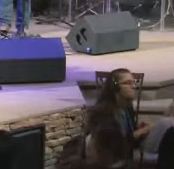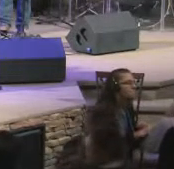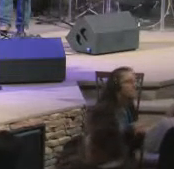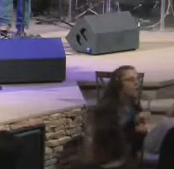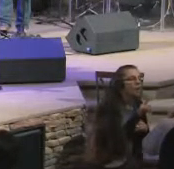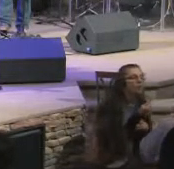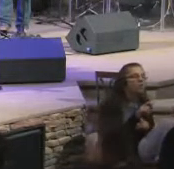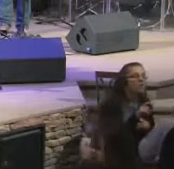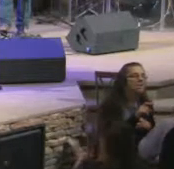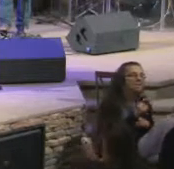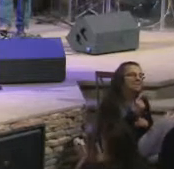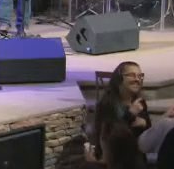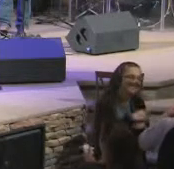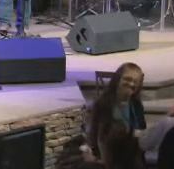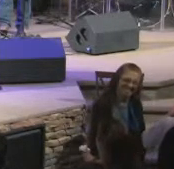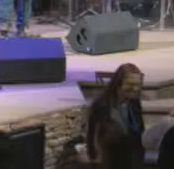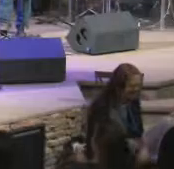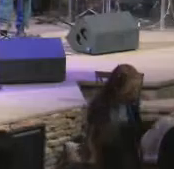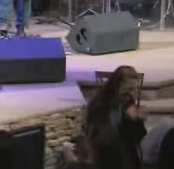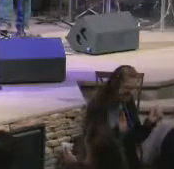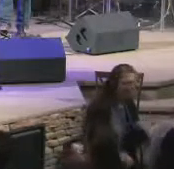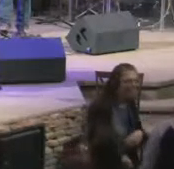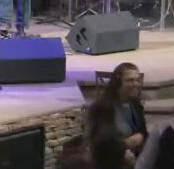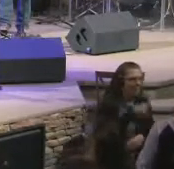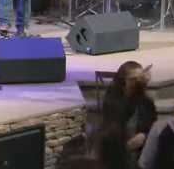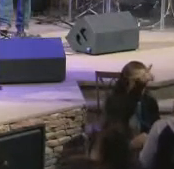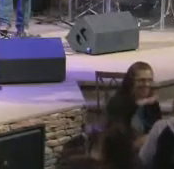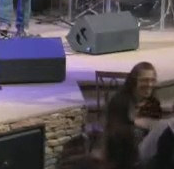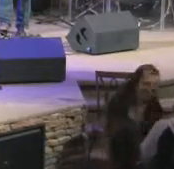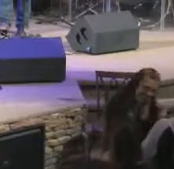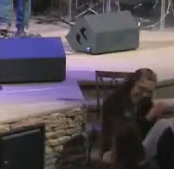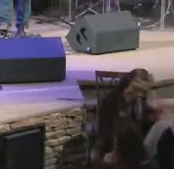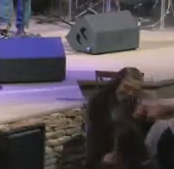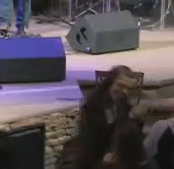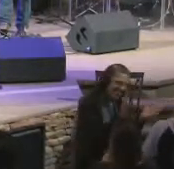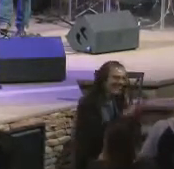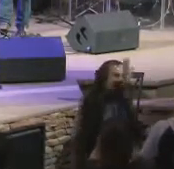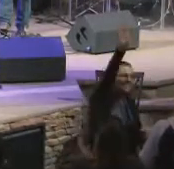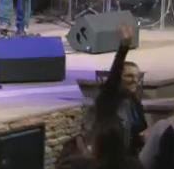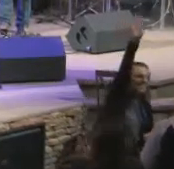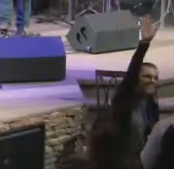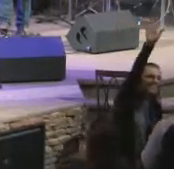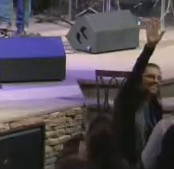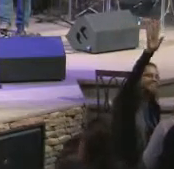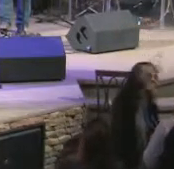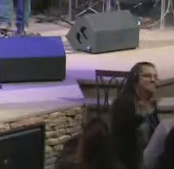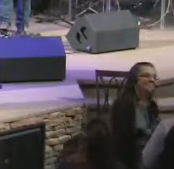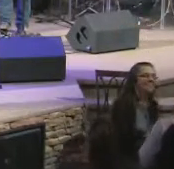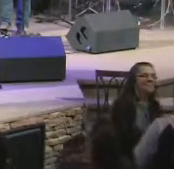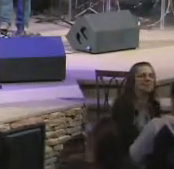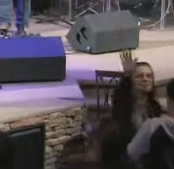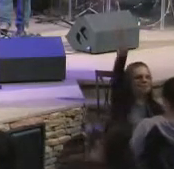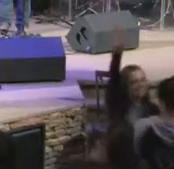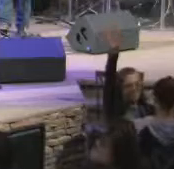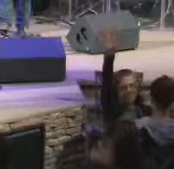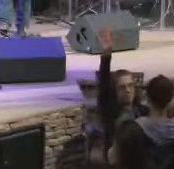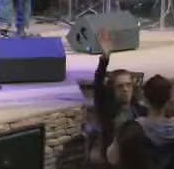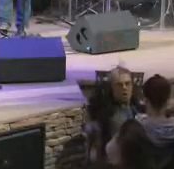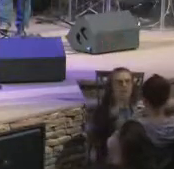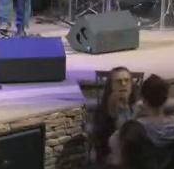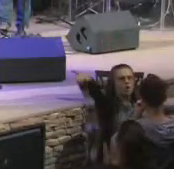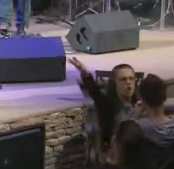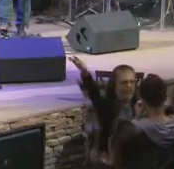being in our midst. Thank you, God, for touching hearts. Thank you, Lord God, for things that you're doing. God, I believe